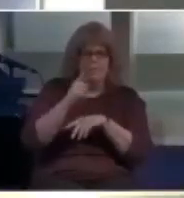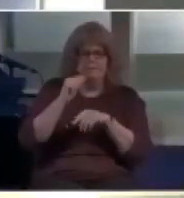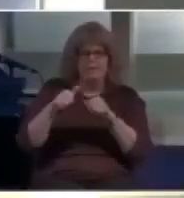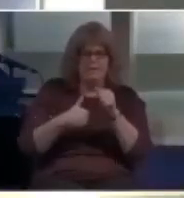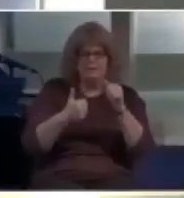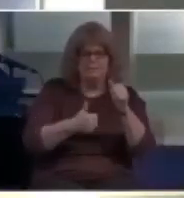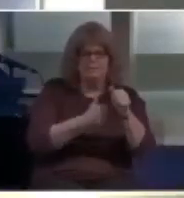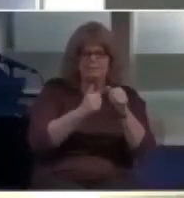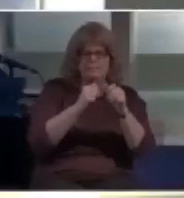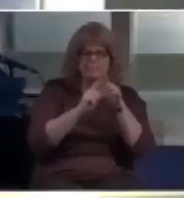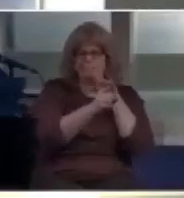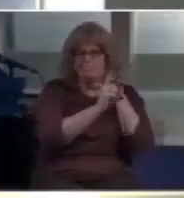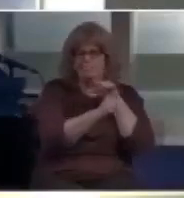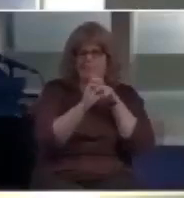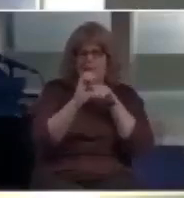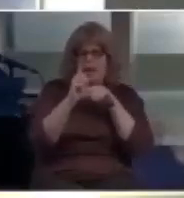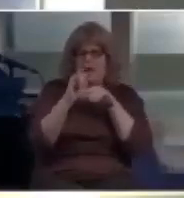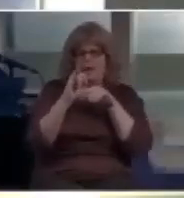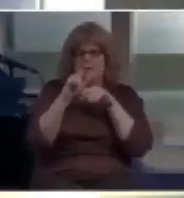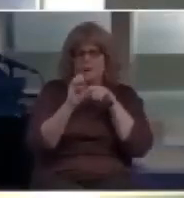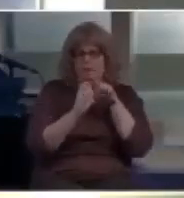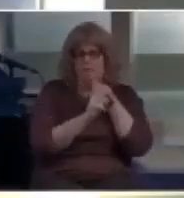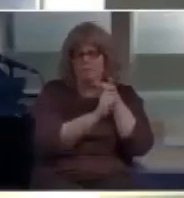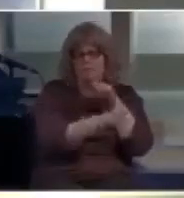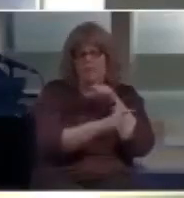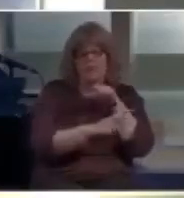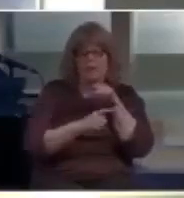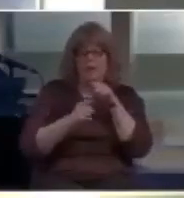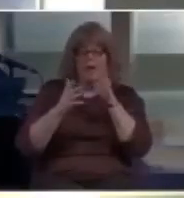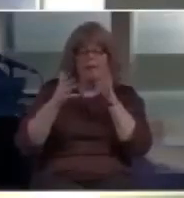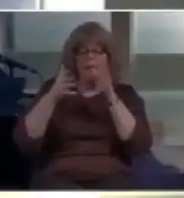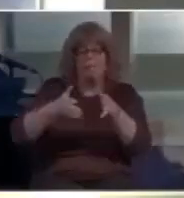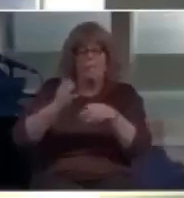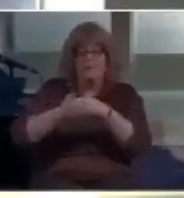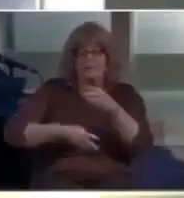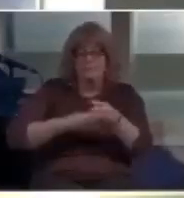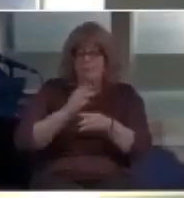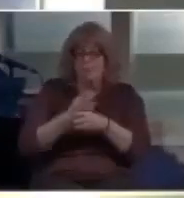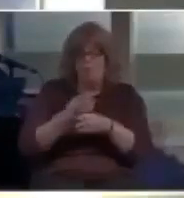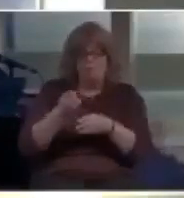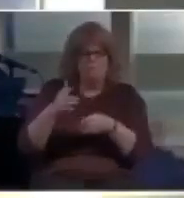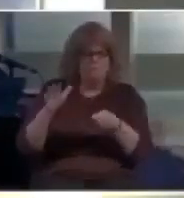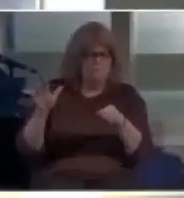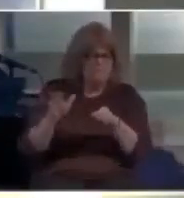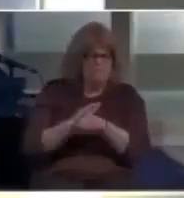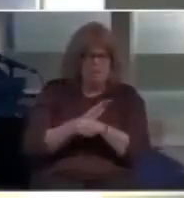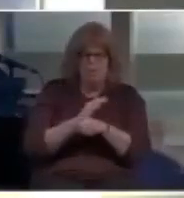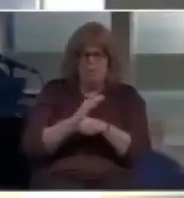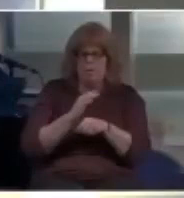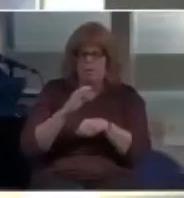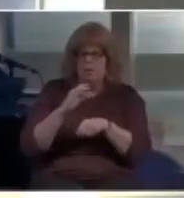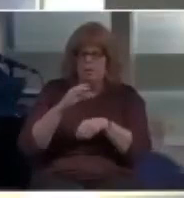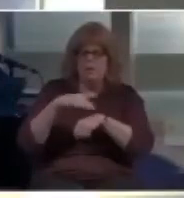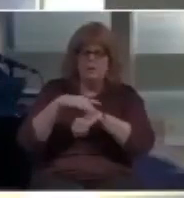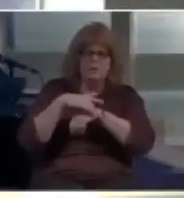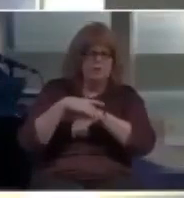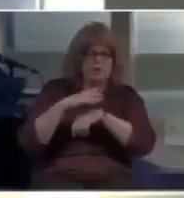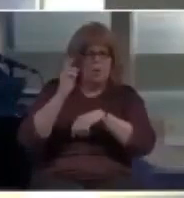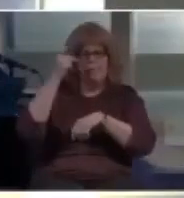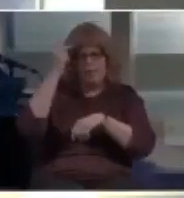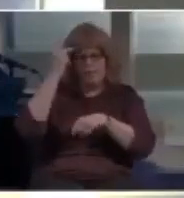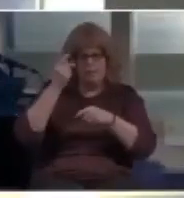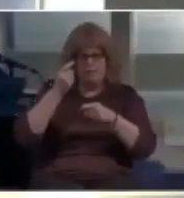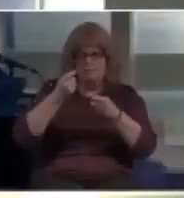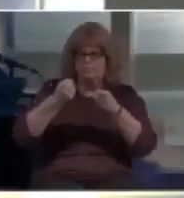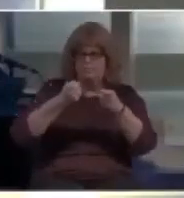into exile. And the rest of the world. So he's got complete geopolitical dominance